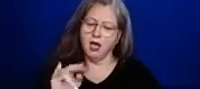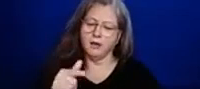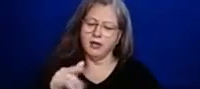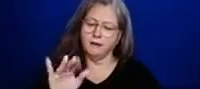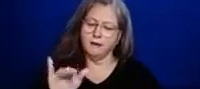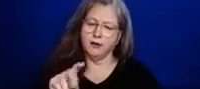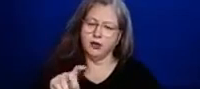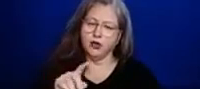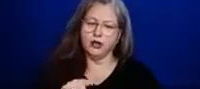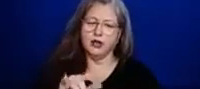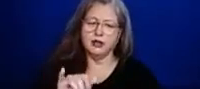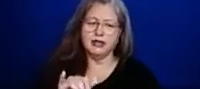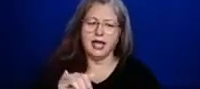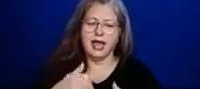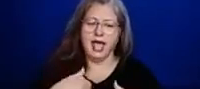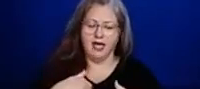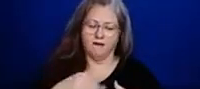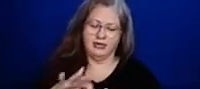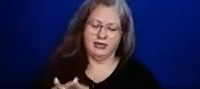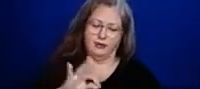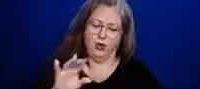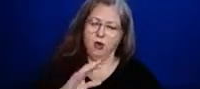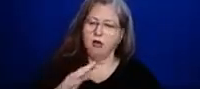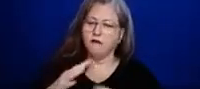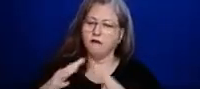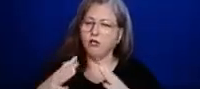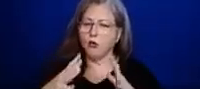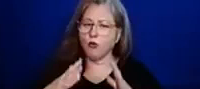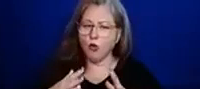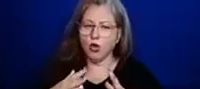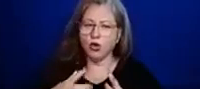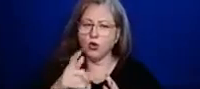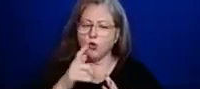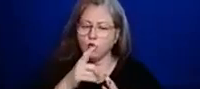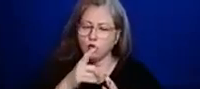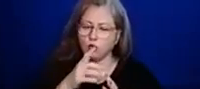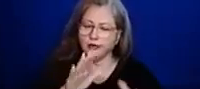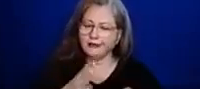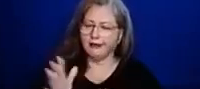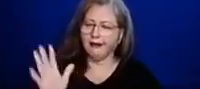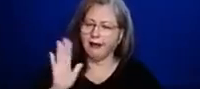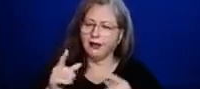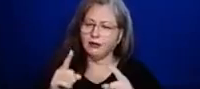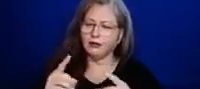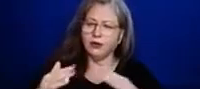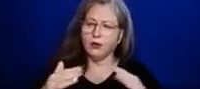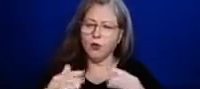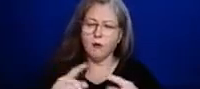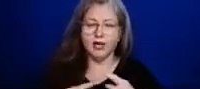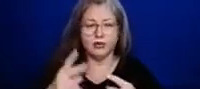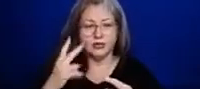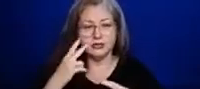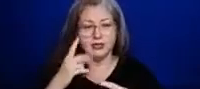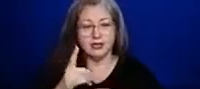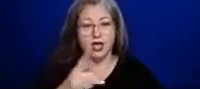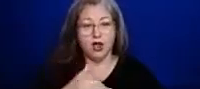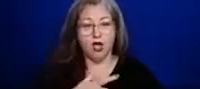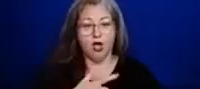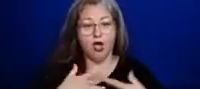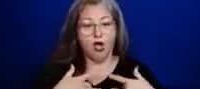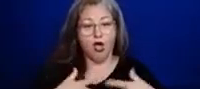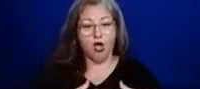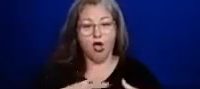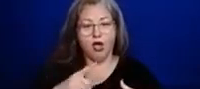hummingbird that is a living spirit of the warrior's died in battle. So, but as you can see, the heart, it's, you know, it's